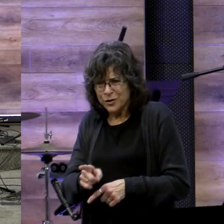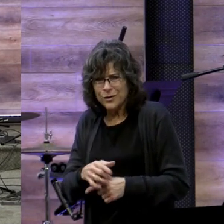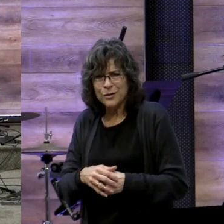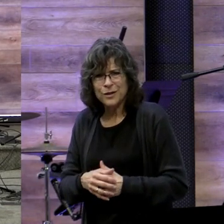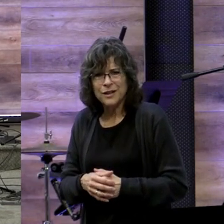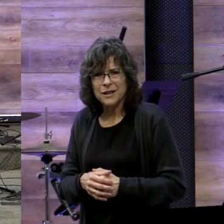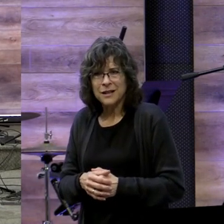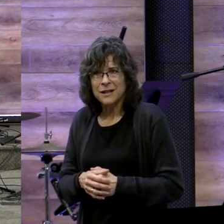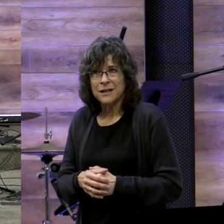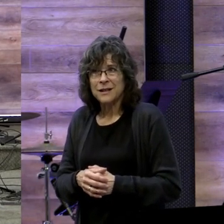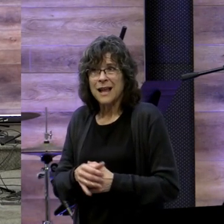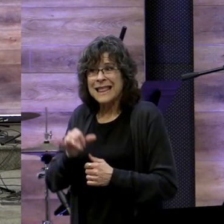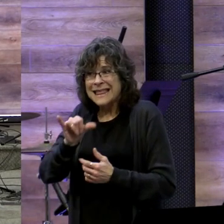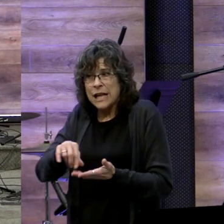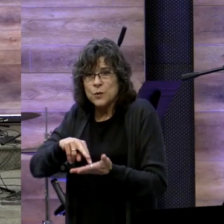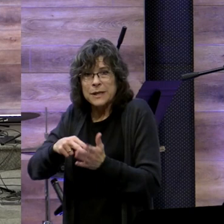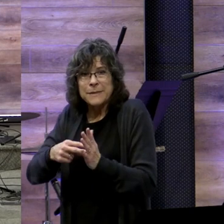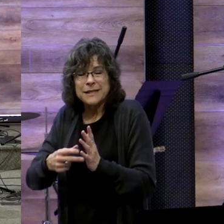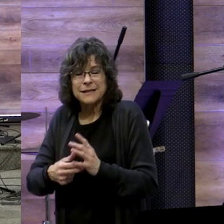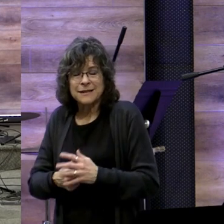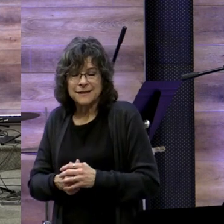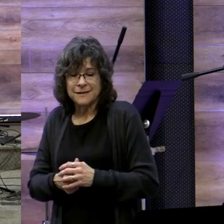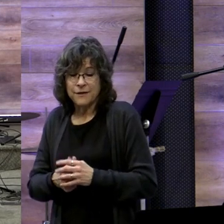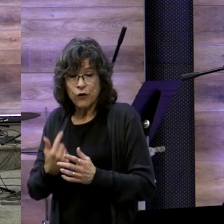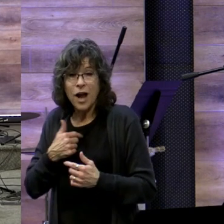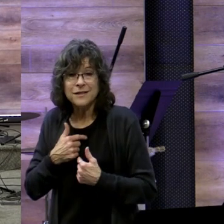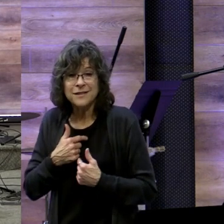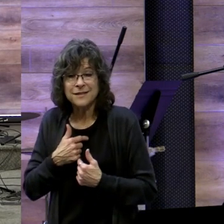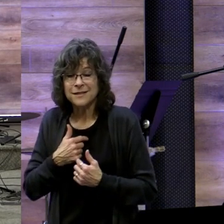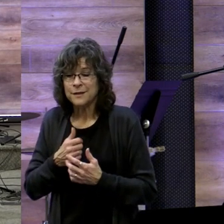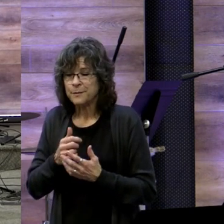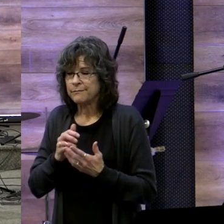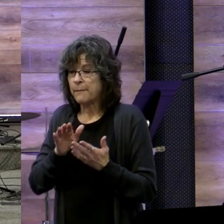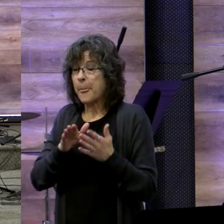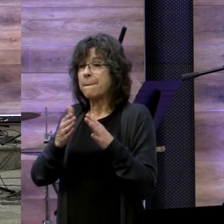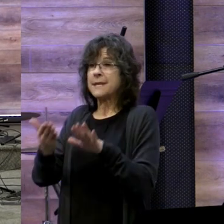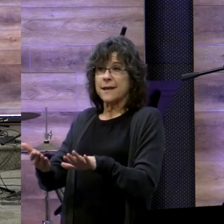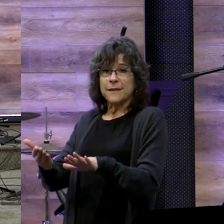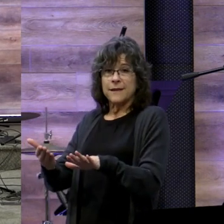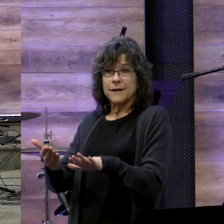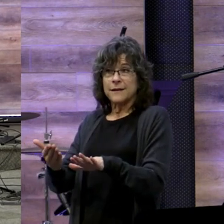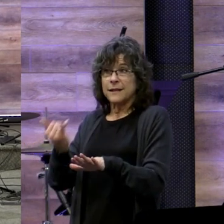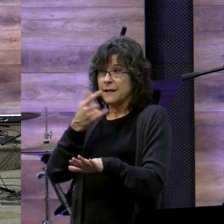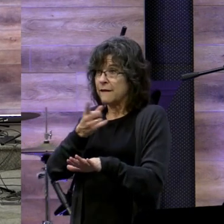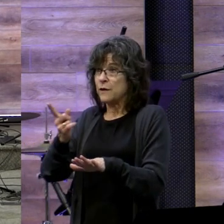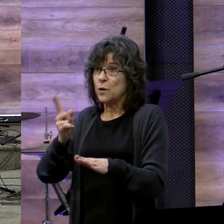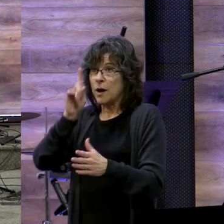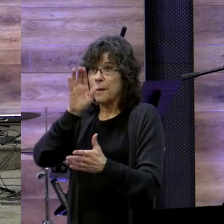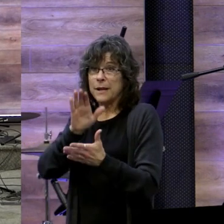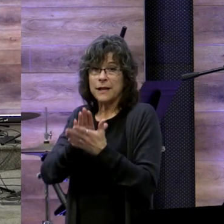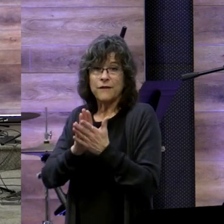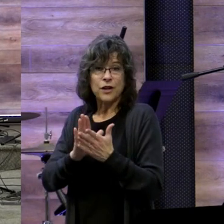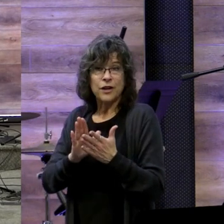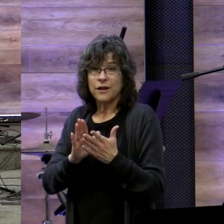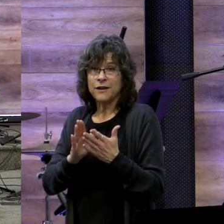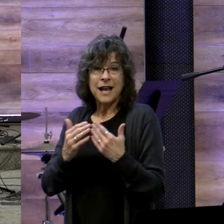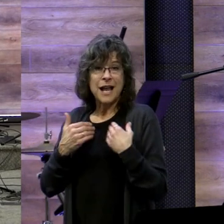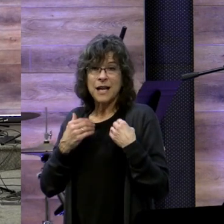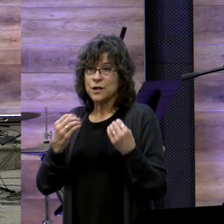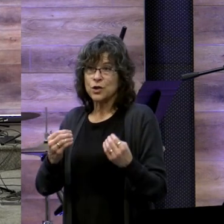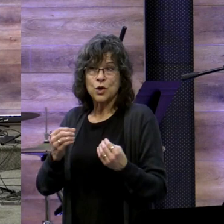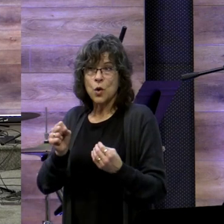And so what that means then for us is that death for the believer has lost its sting and it's lost its